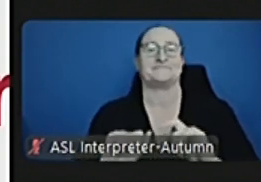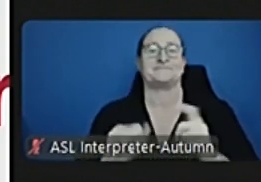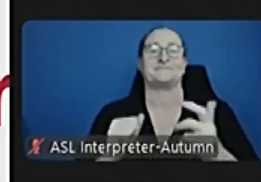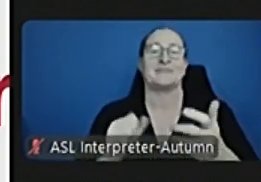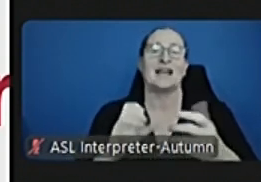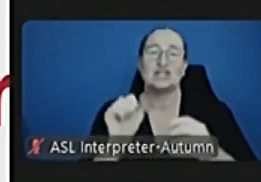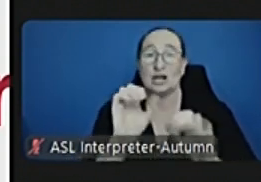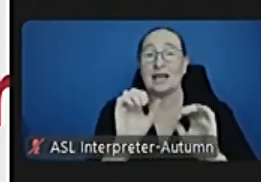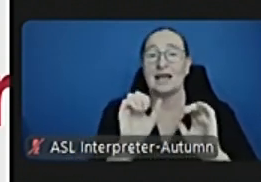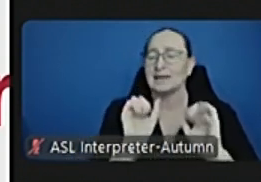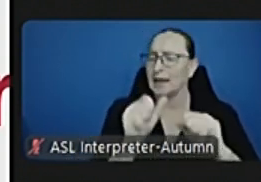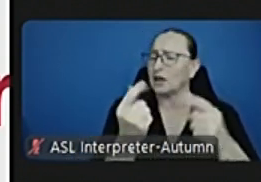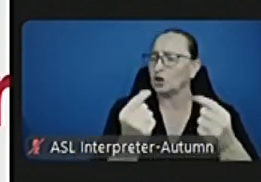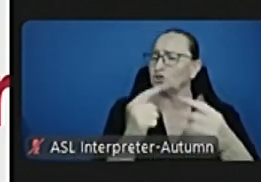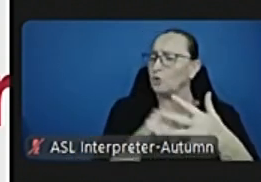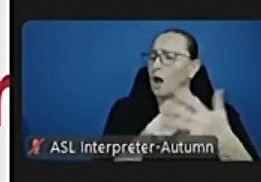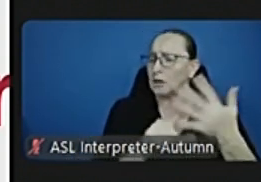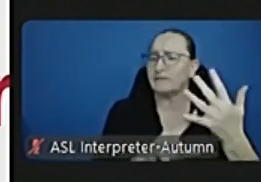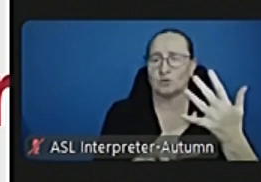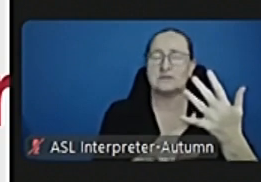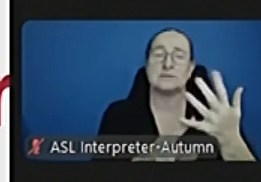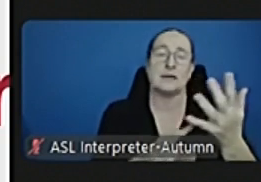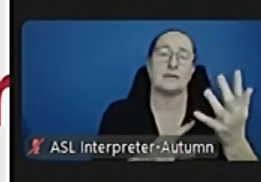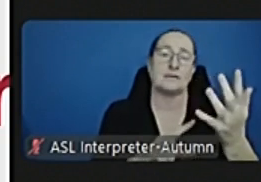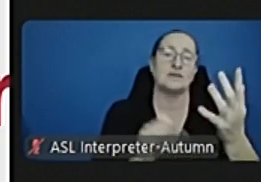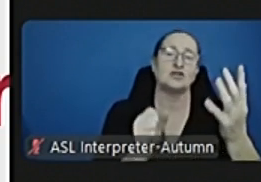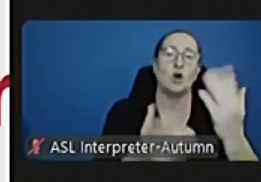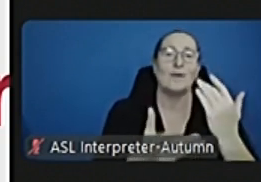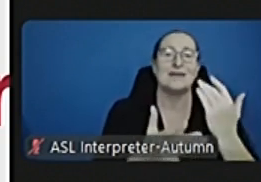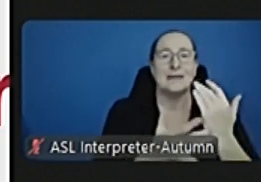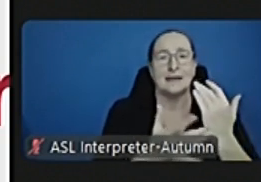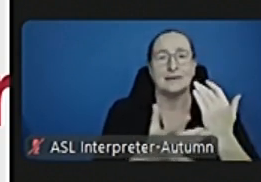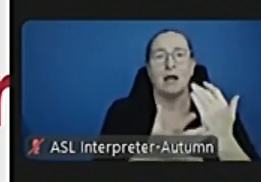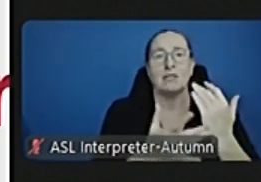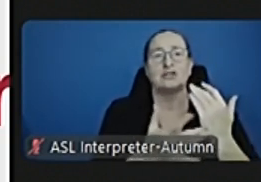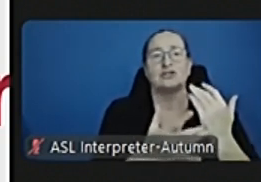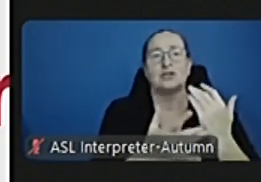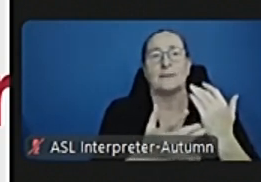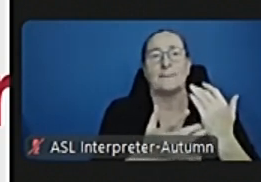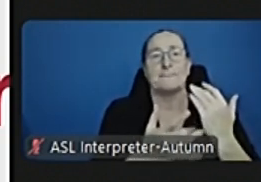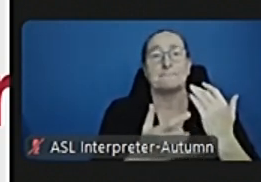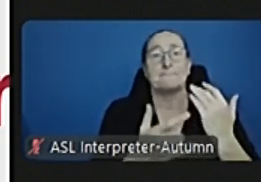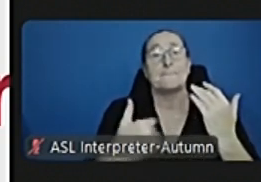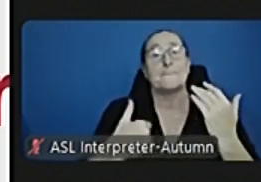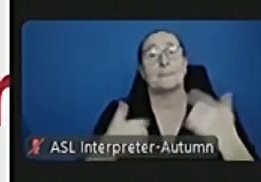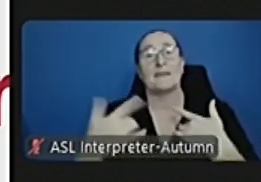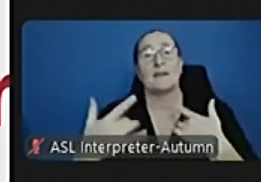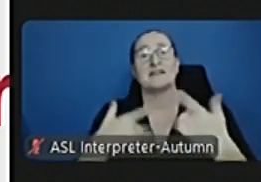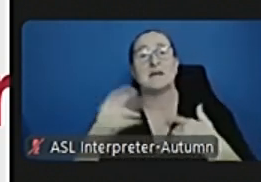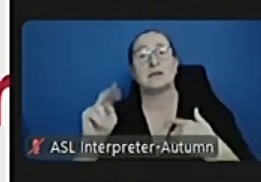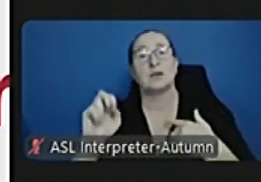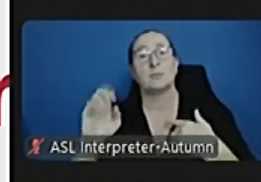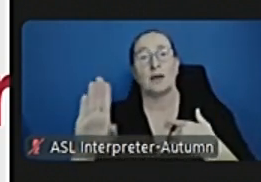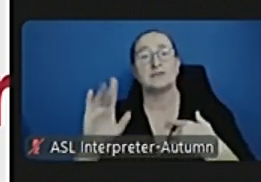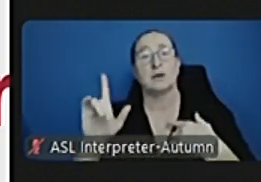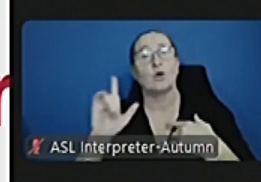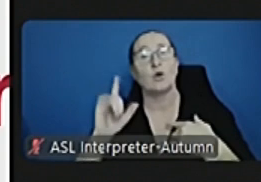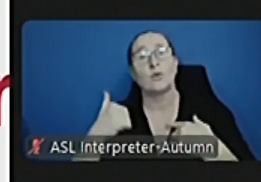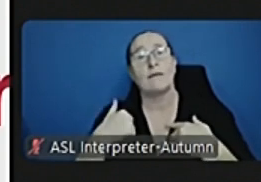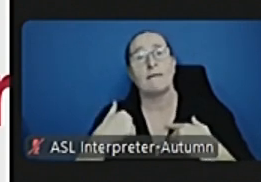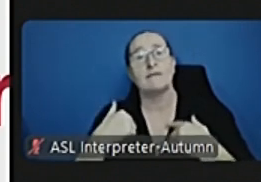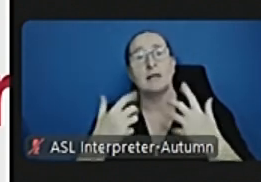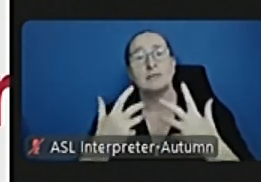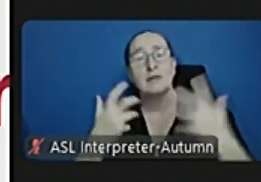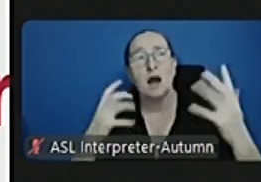They can do all those things. And so technology, and I'm excited in Nebraska because we do have a lot of